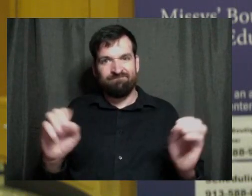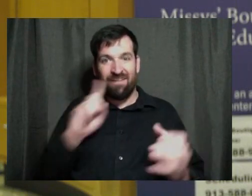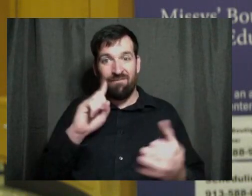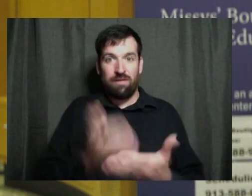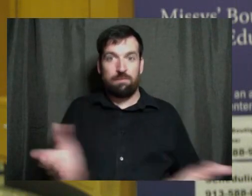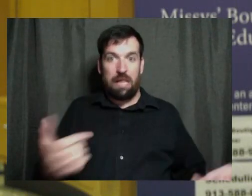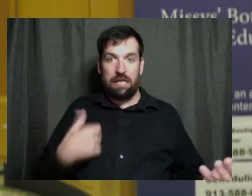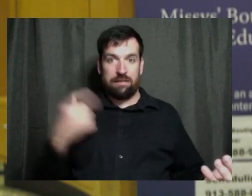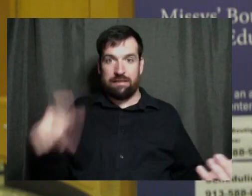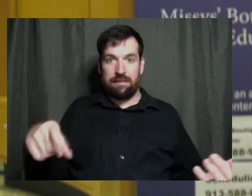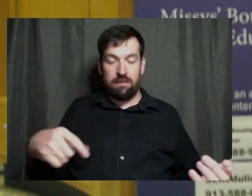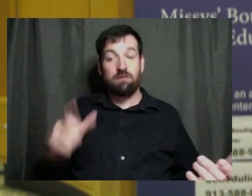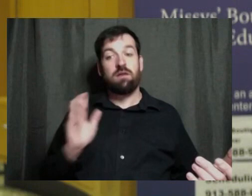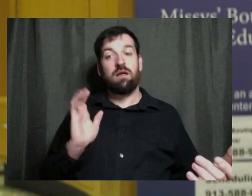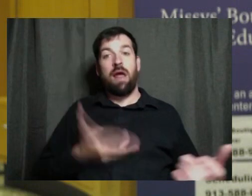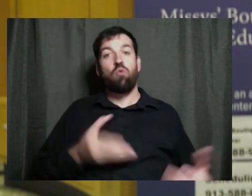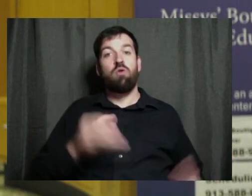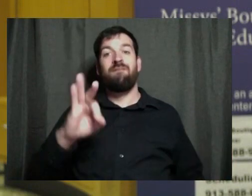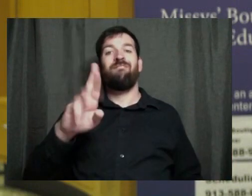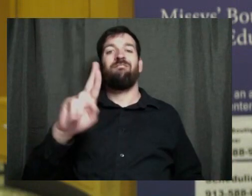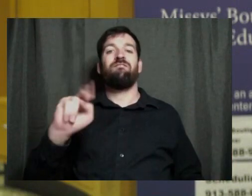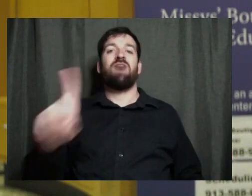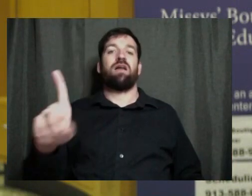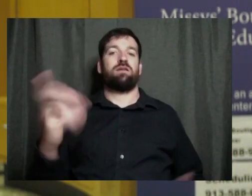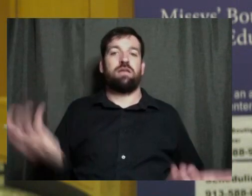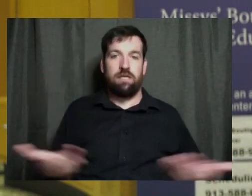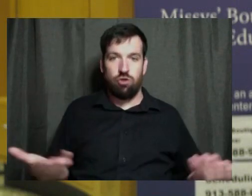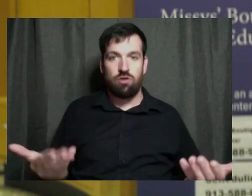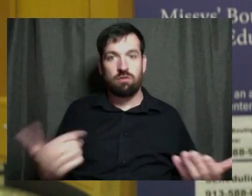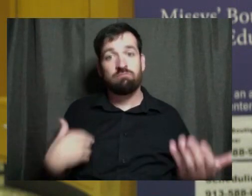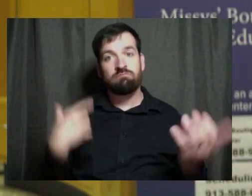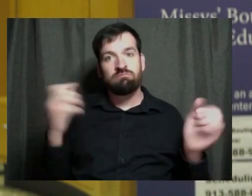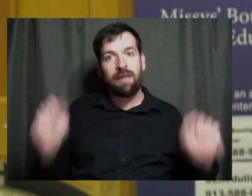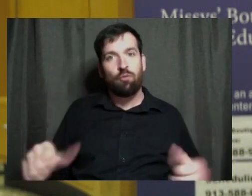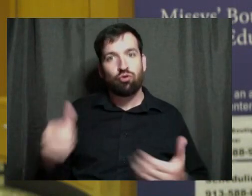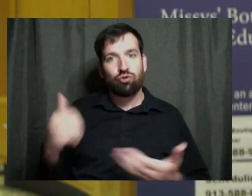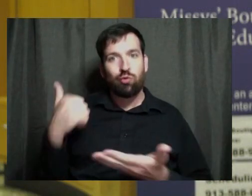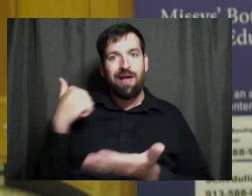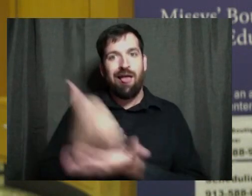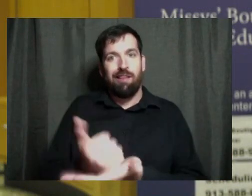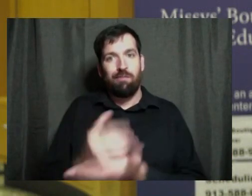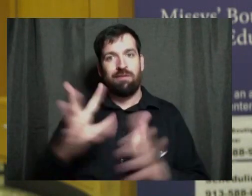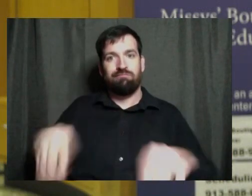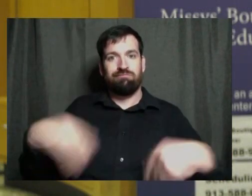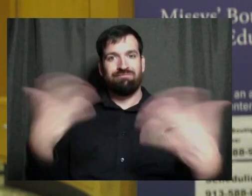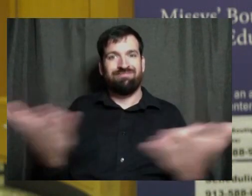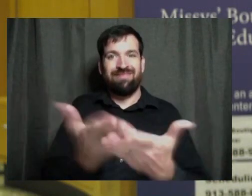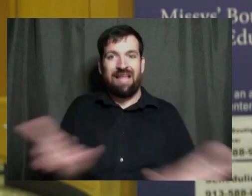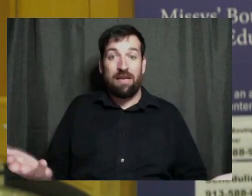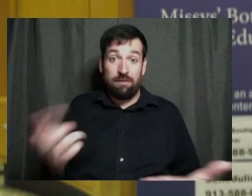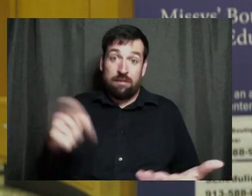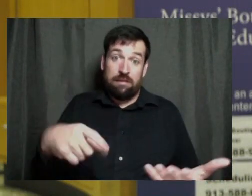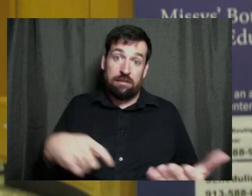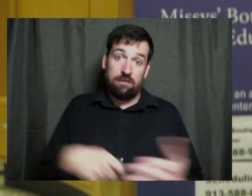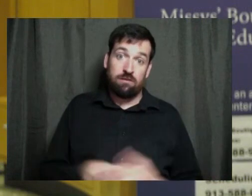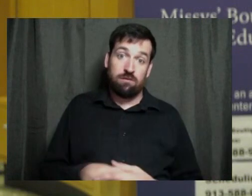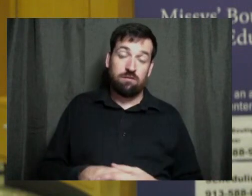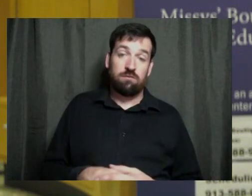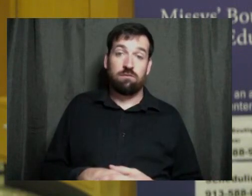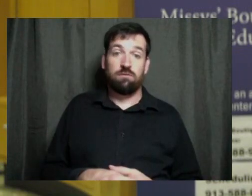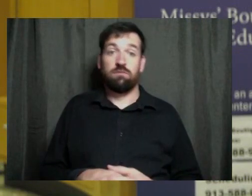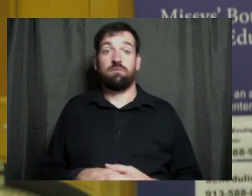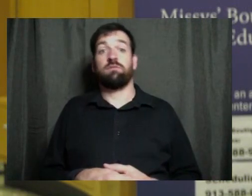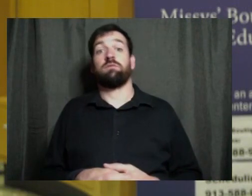because of our fund here, we was able to help her and give her the items that she did need. But after I finished